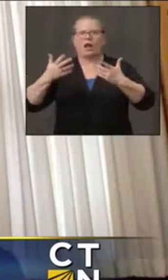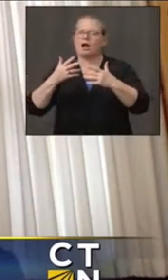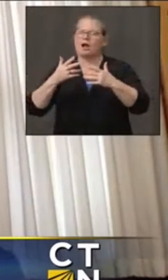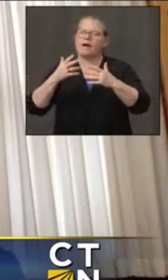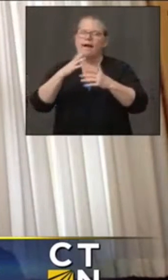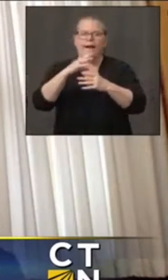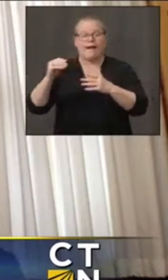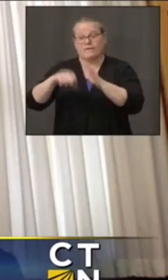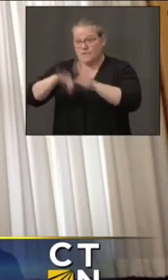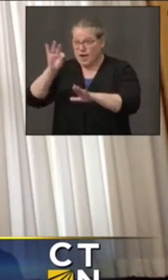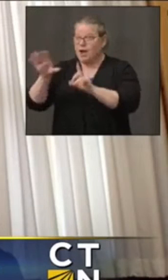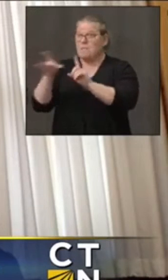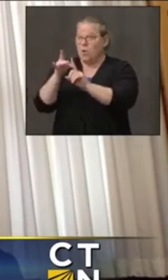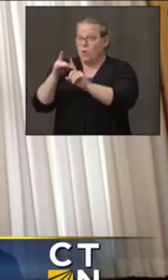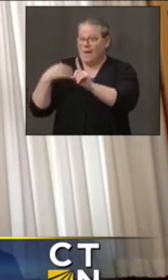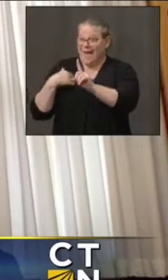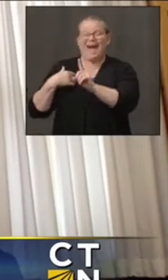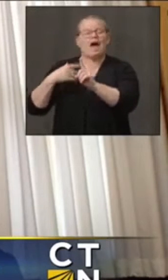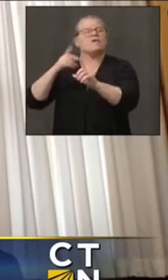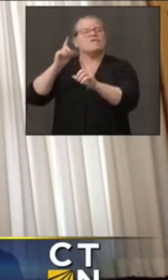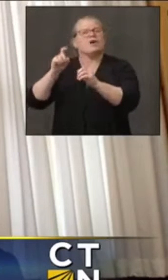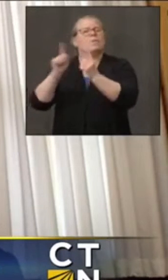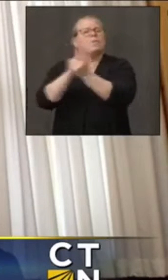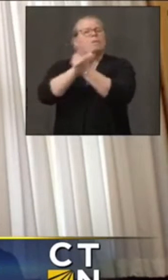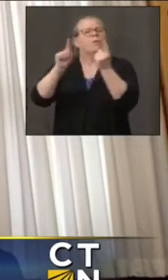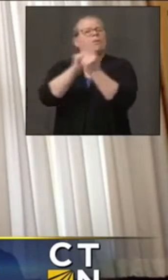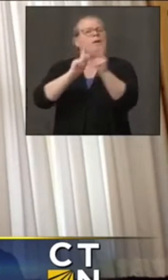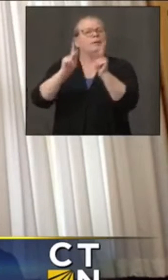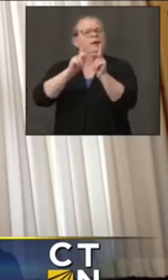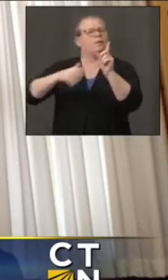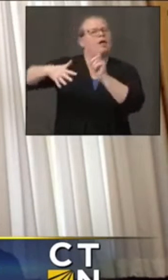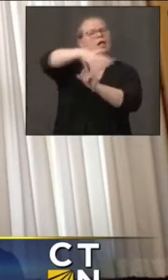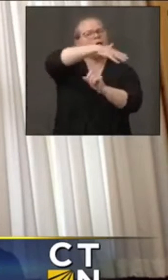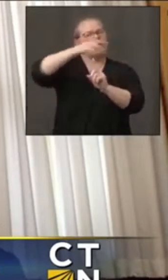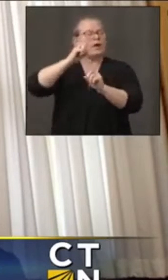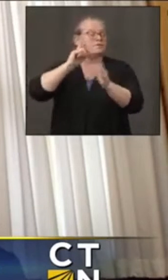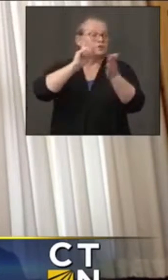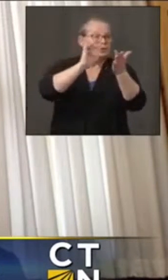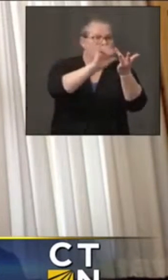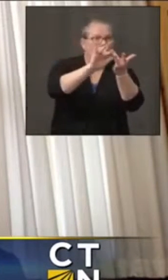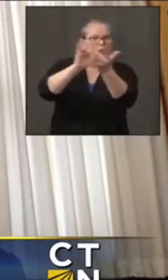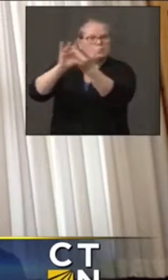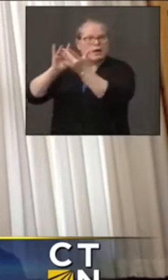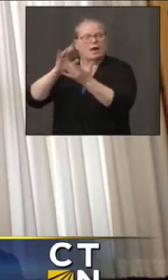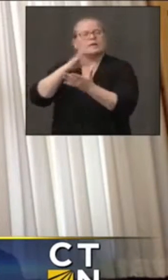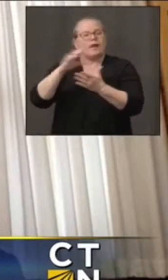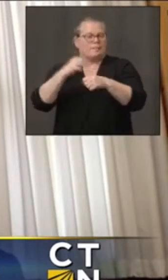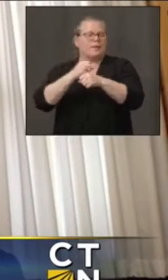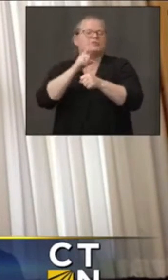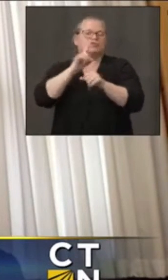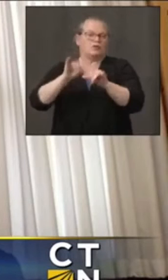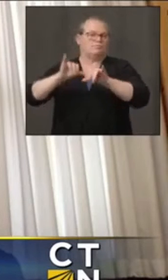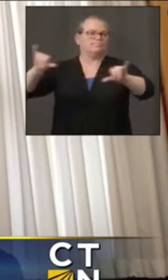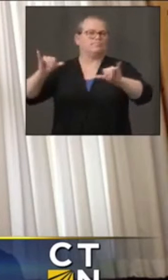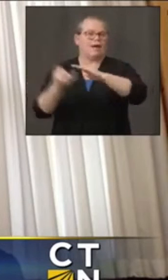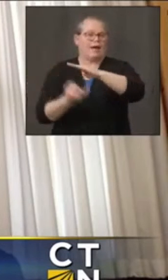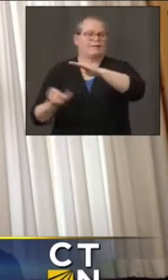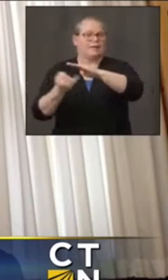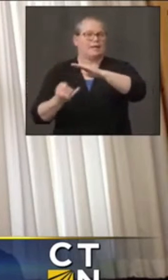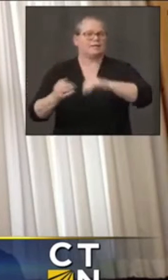And Josh Curling, what's the 7-day rolling average? And then it'll be it for me. With today's data included, it's